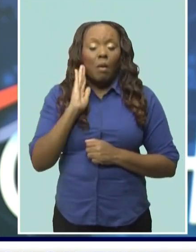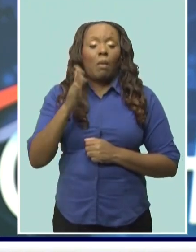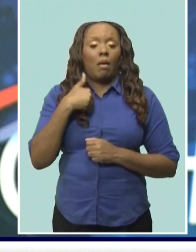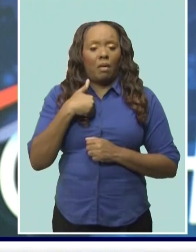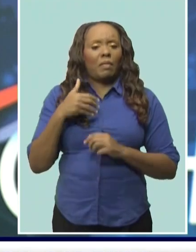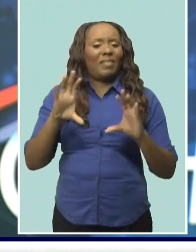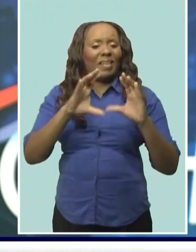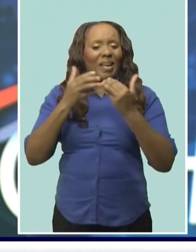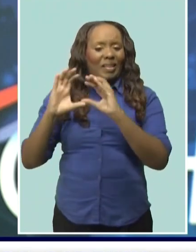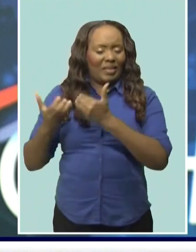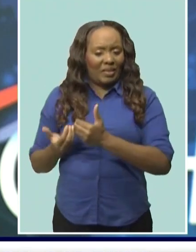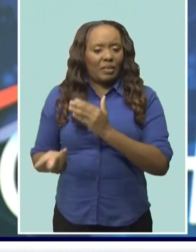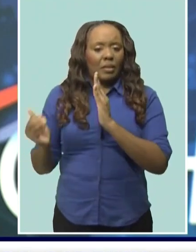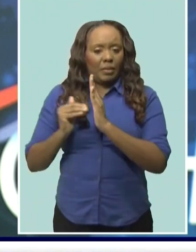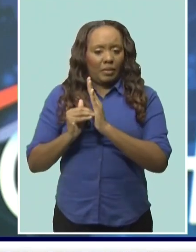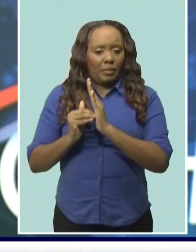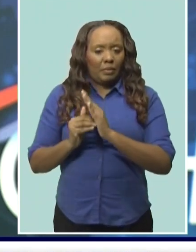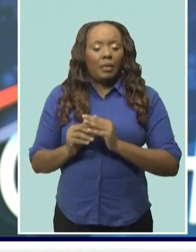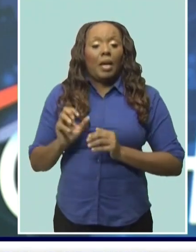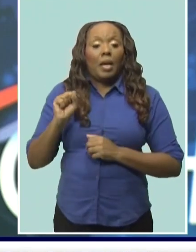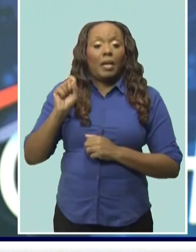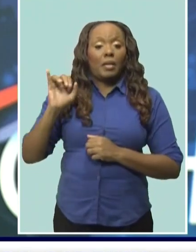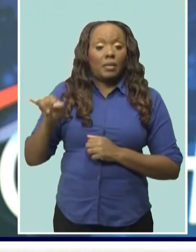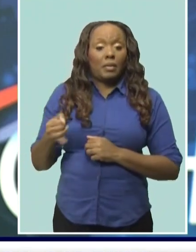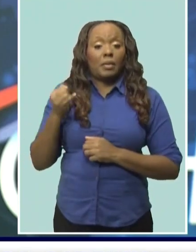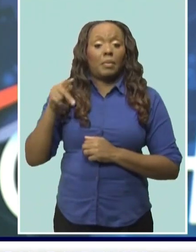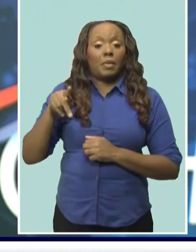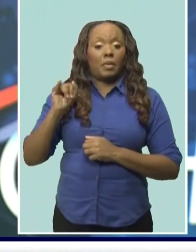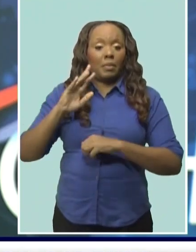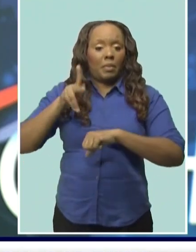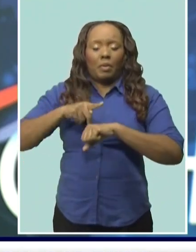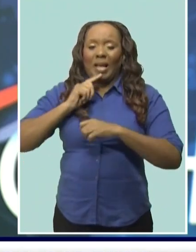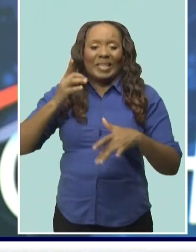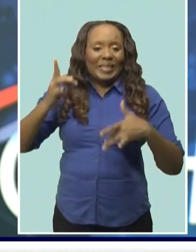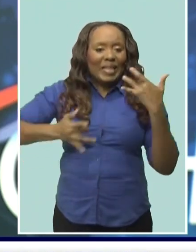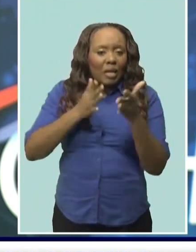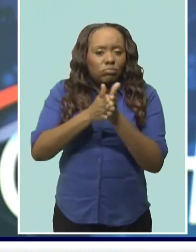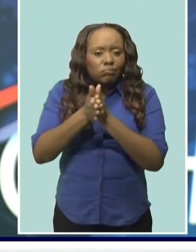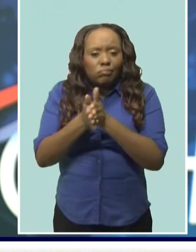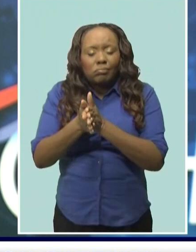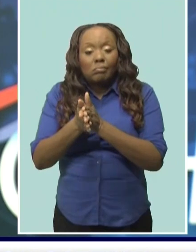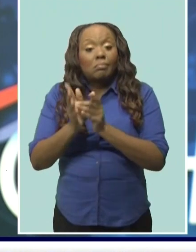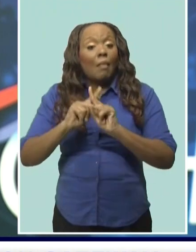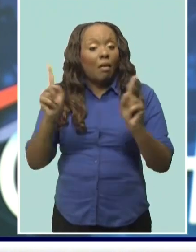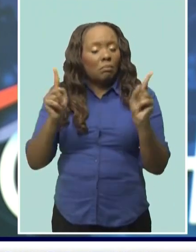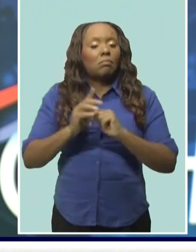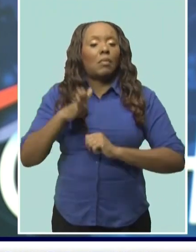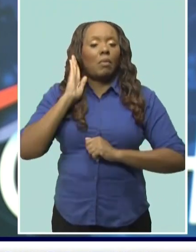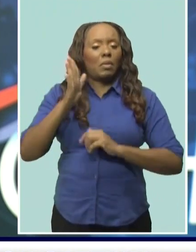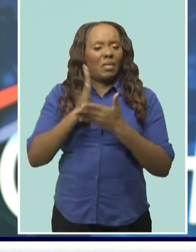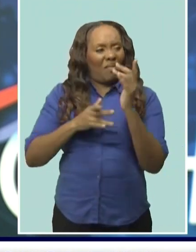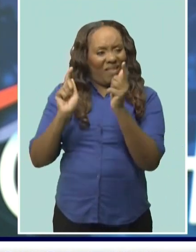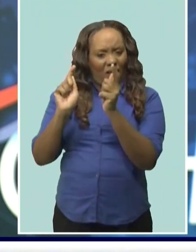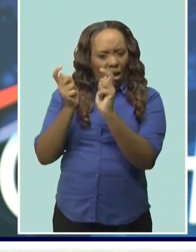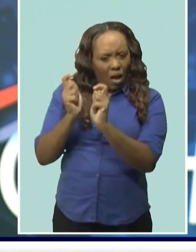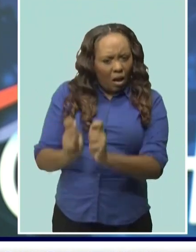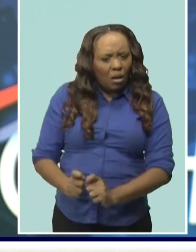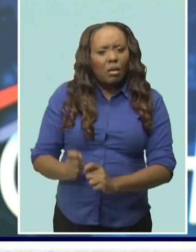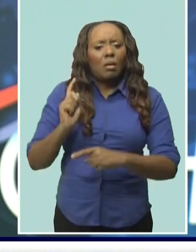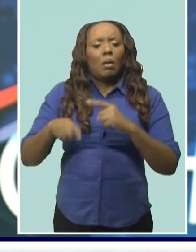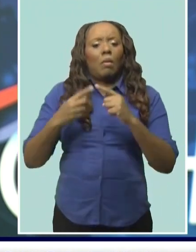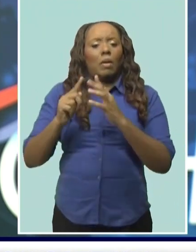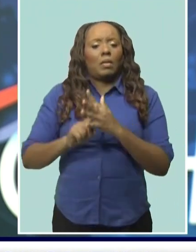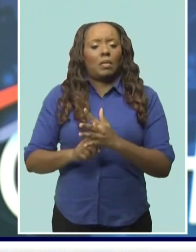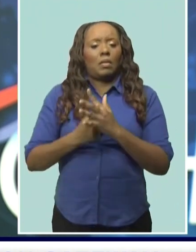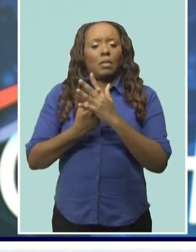again. And SJPI Principal Ian Drakes is excited about the news. However, he notes there will be a few tweaks to the offerings